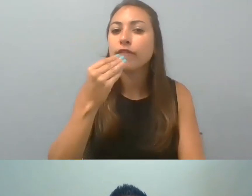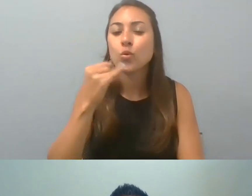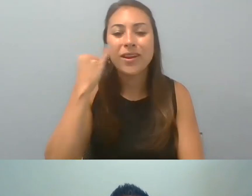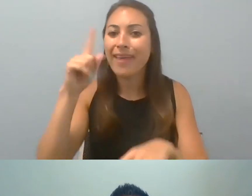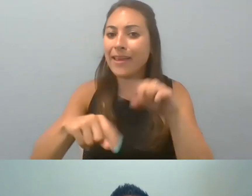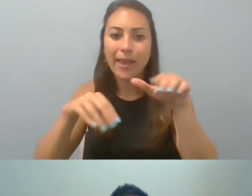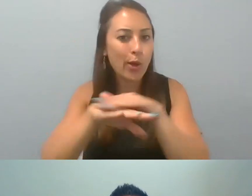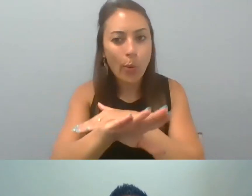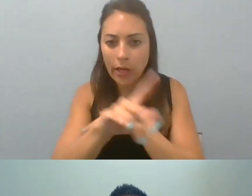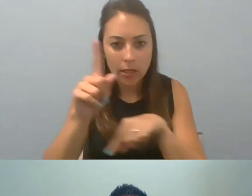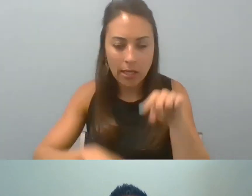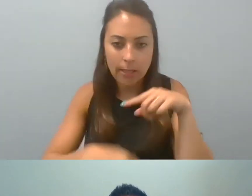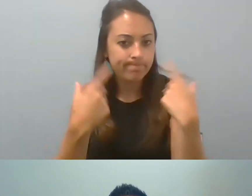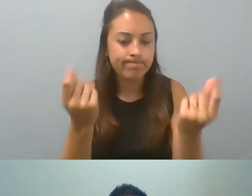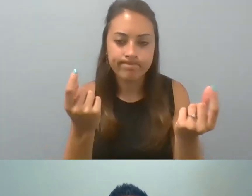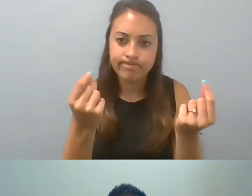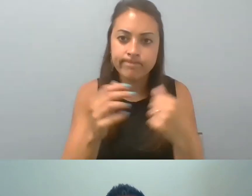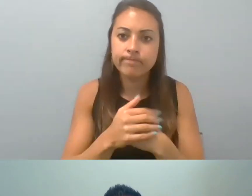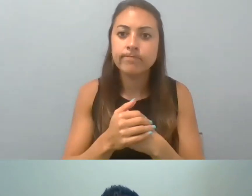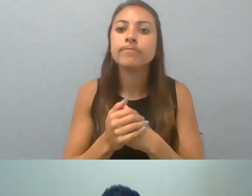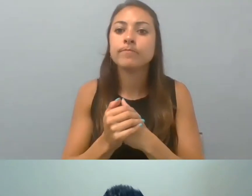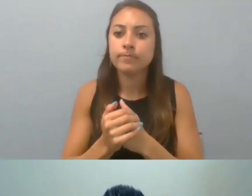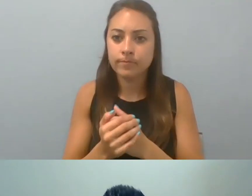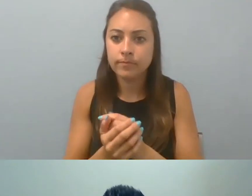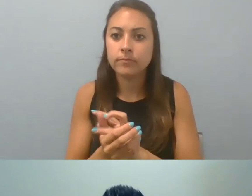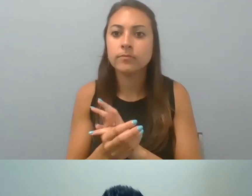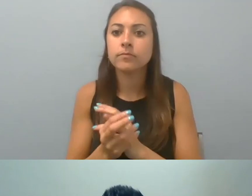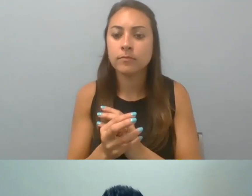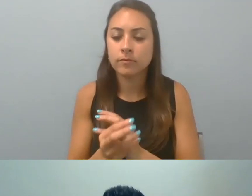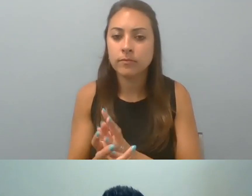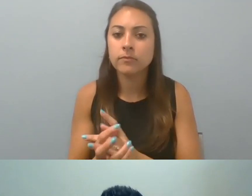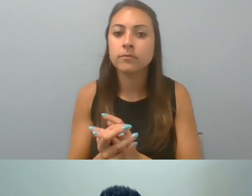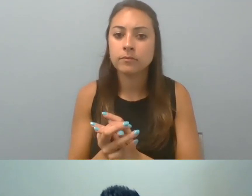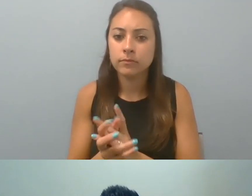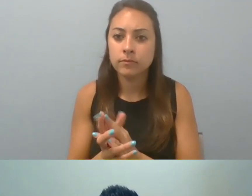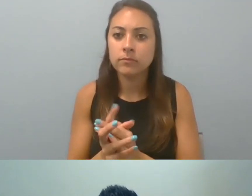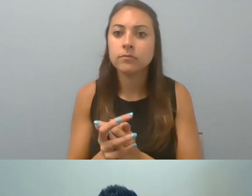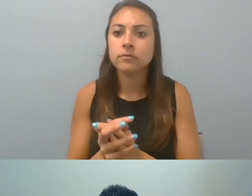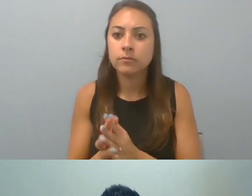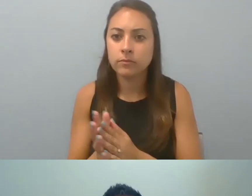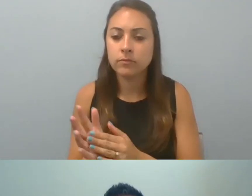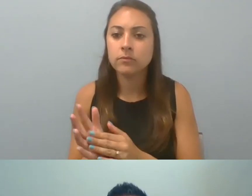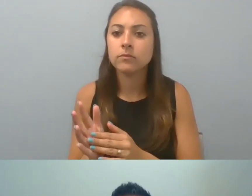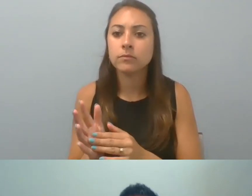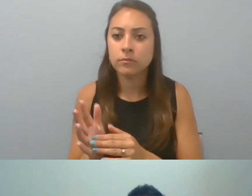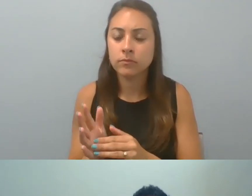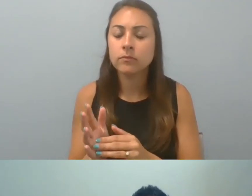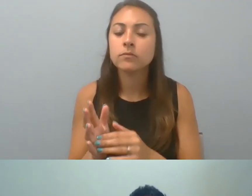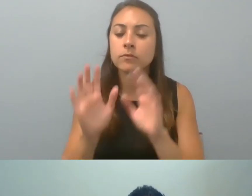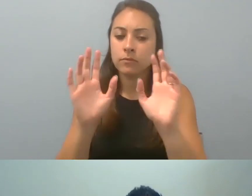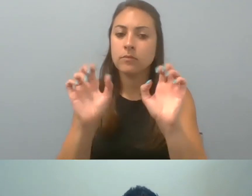In a couple ways. If you're part of so I guess the easiest thing to say is you get if you're being asked to